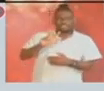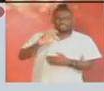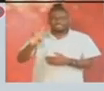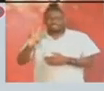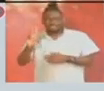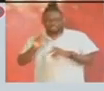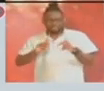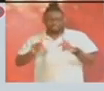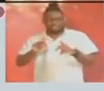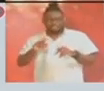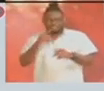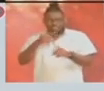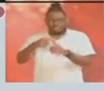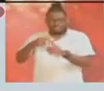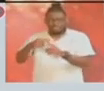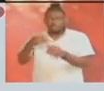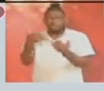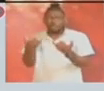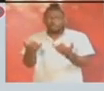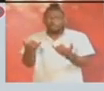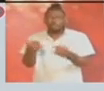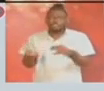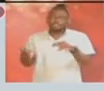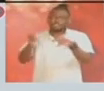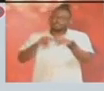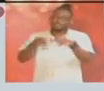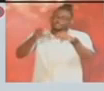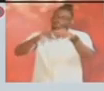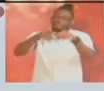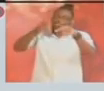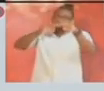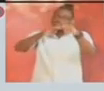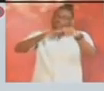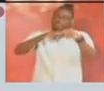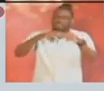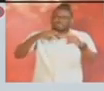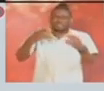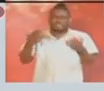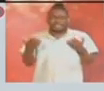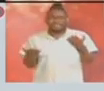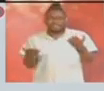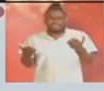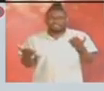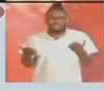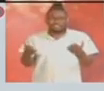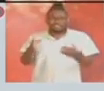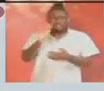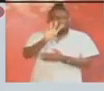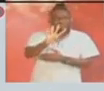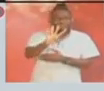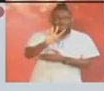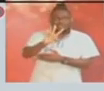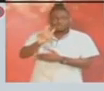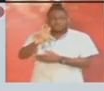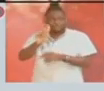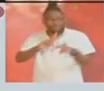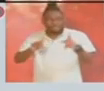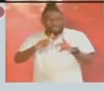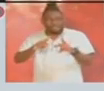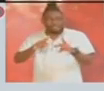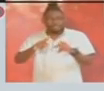in just over a month and 1 week to 42, an